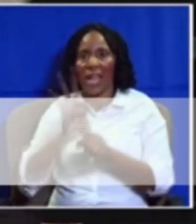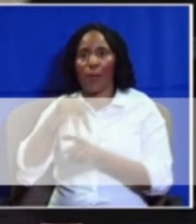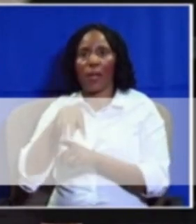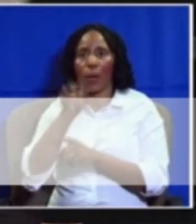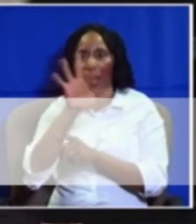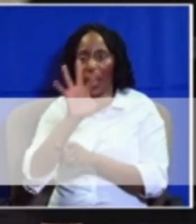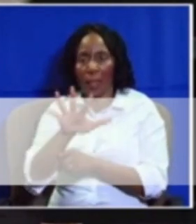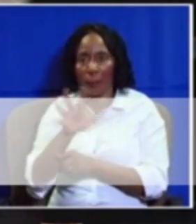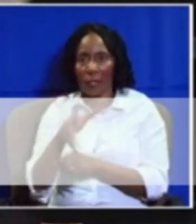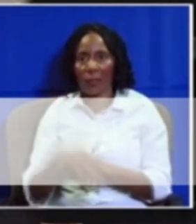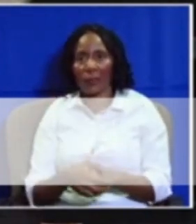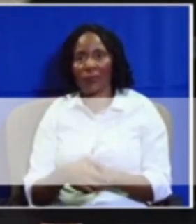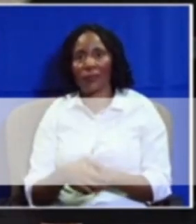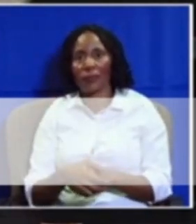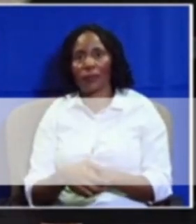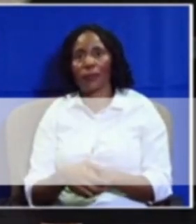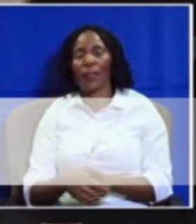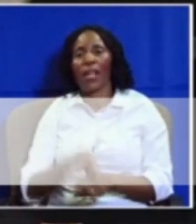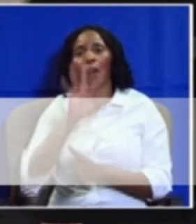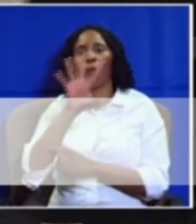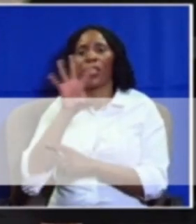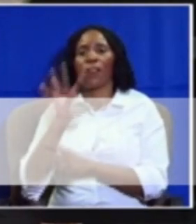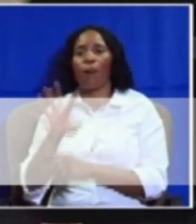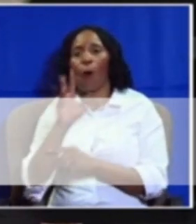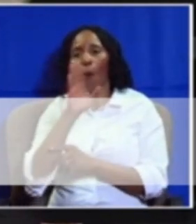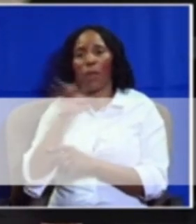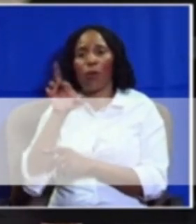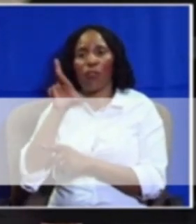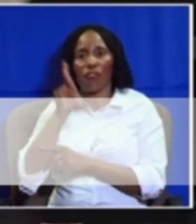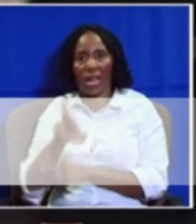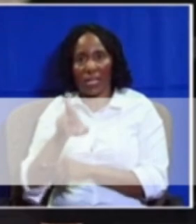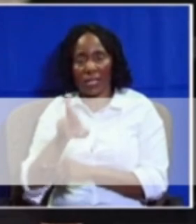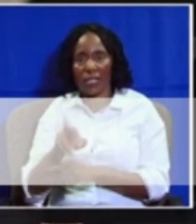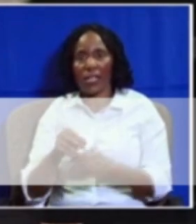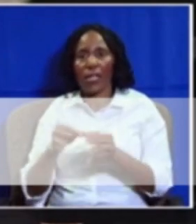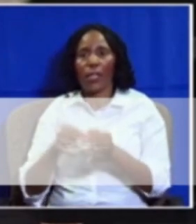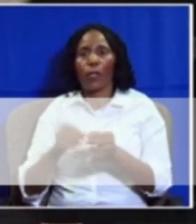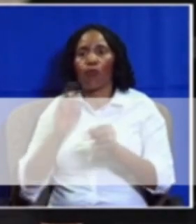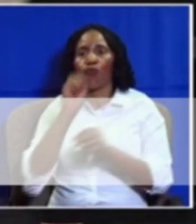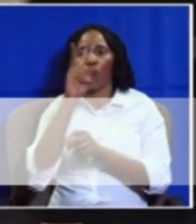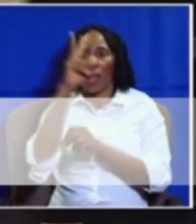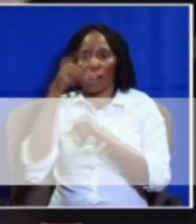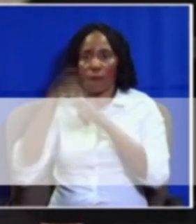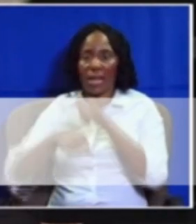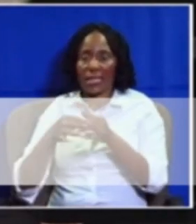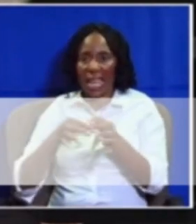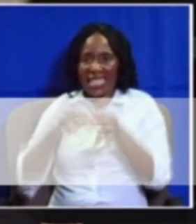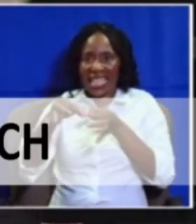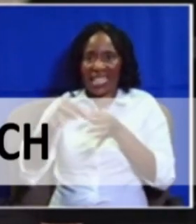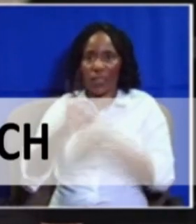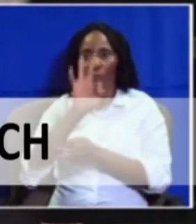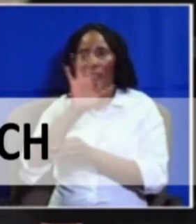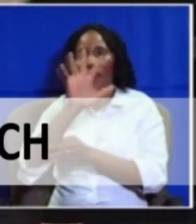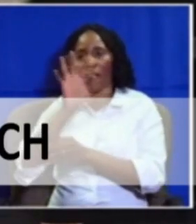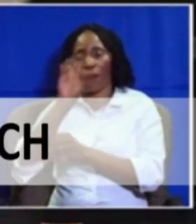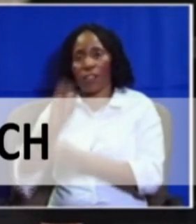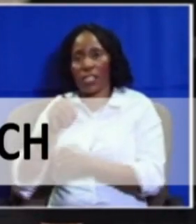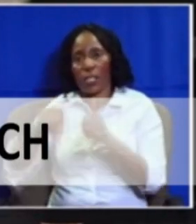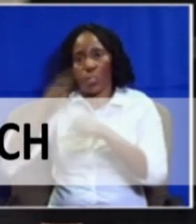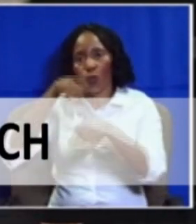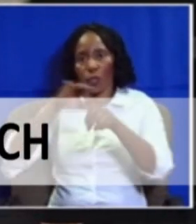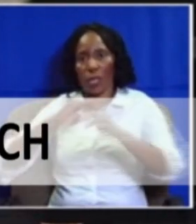Thirdly, 44 billion rand is allocated for a 12-month extension of the 350 social relief